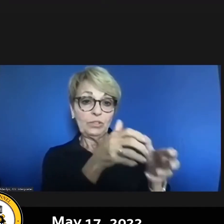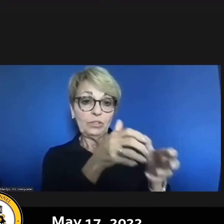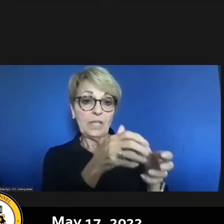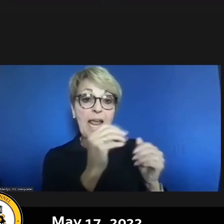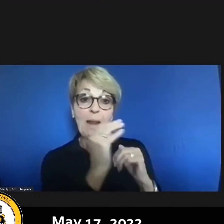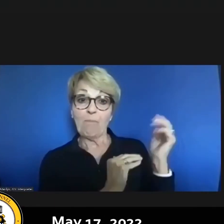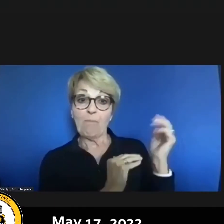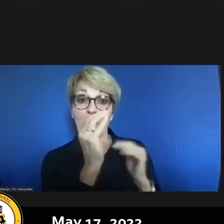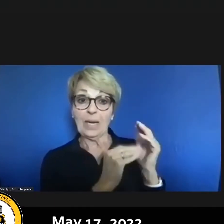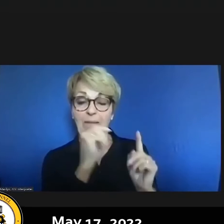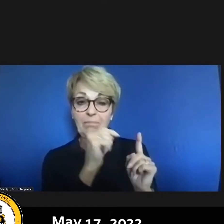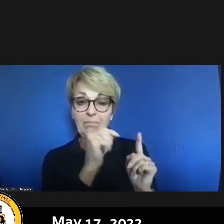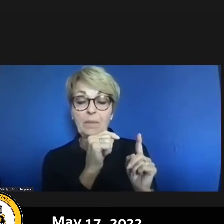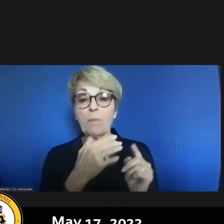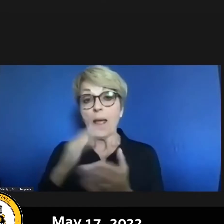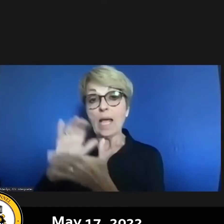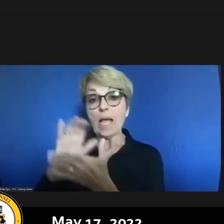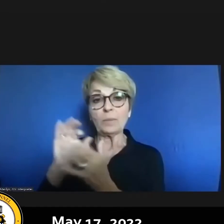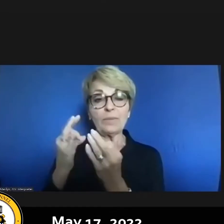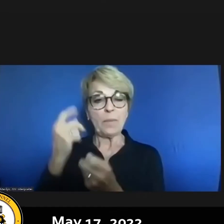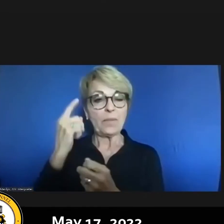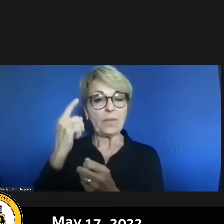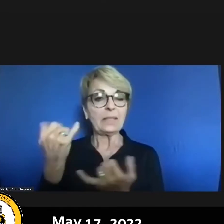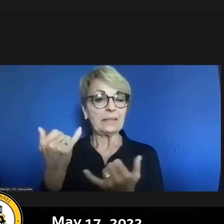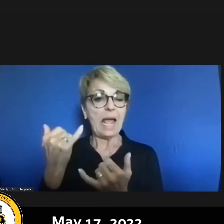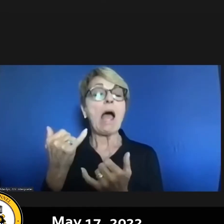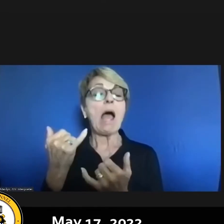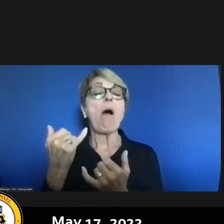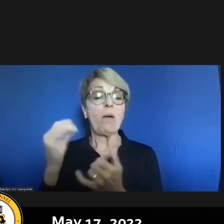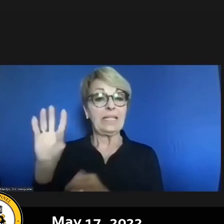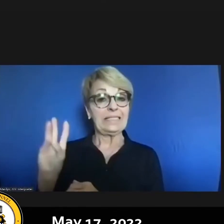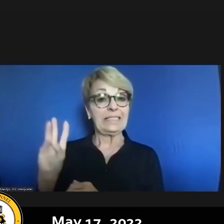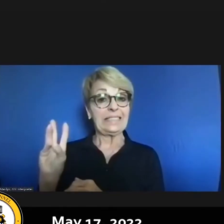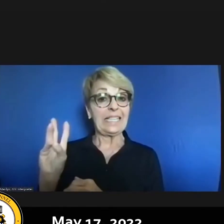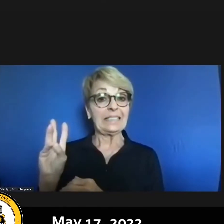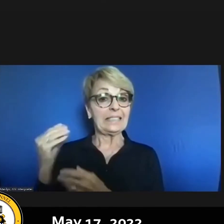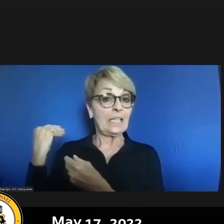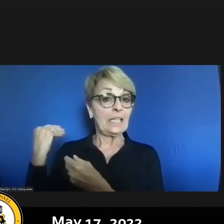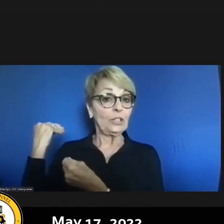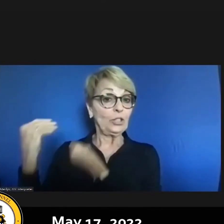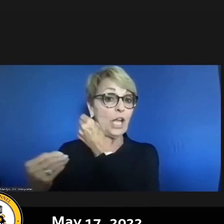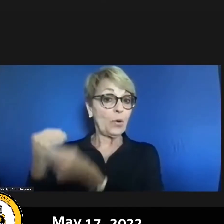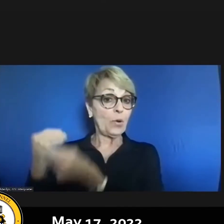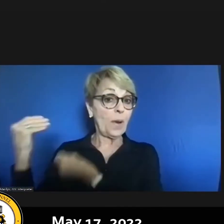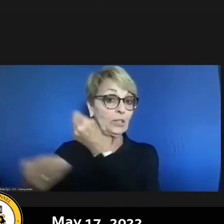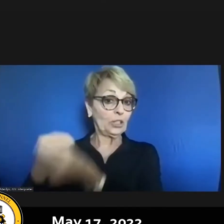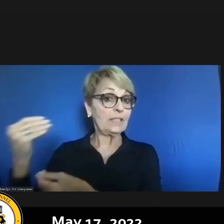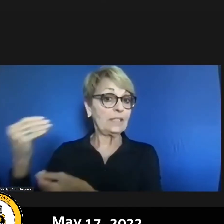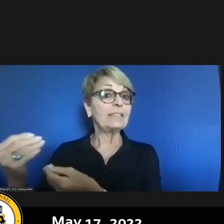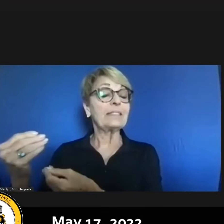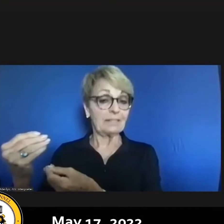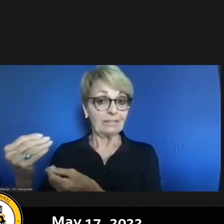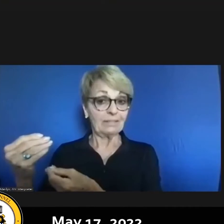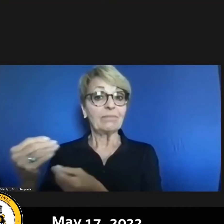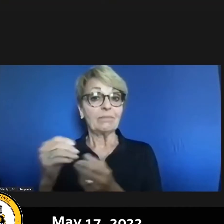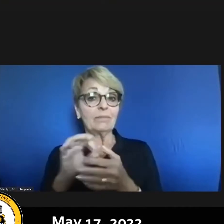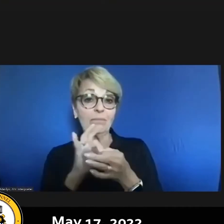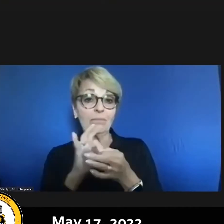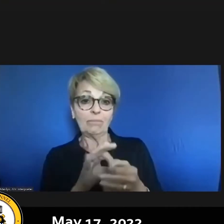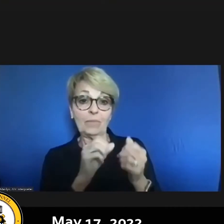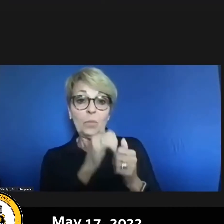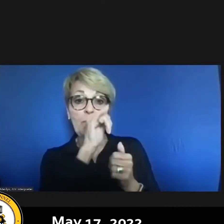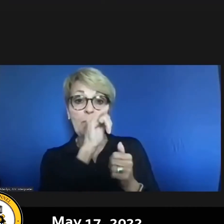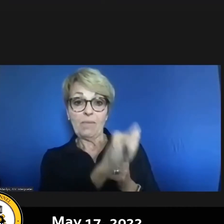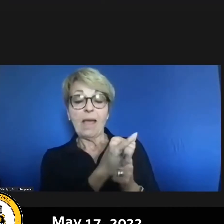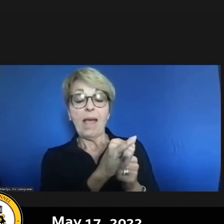husband's family is, I think, now going on 6 generations as a Rodef affiliated